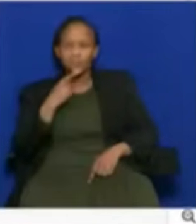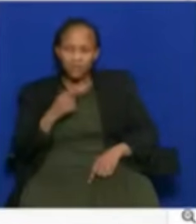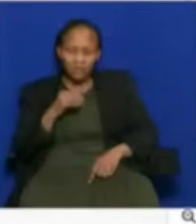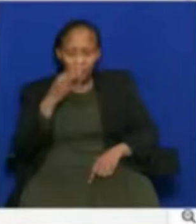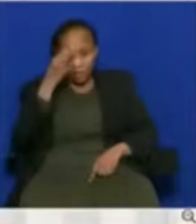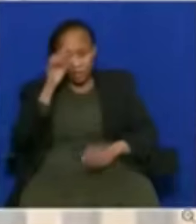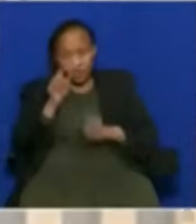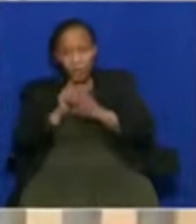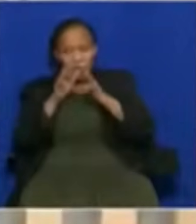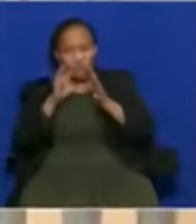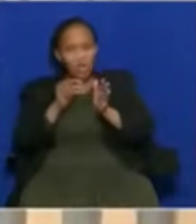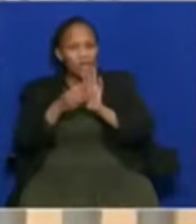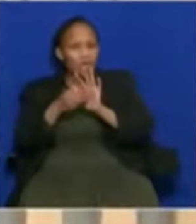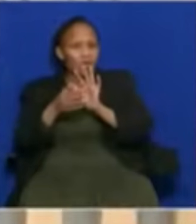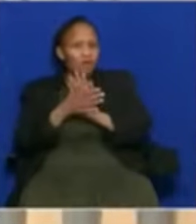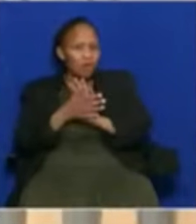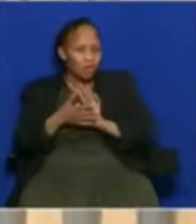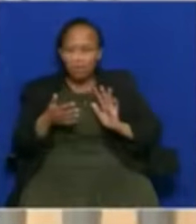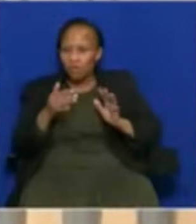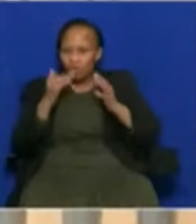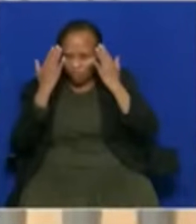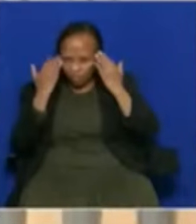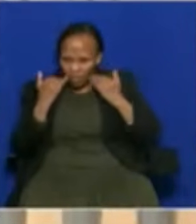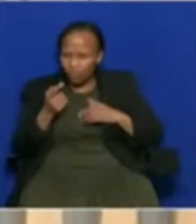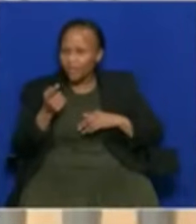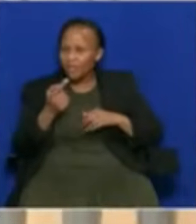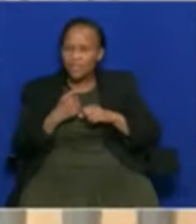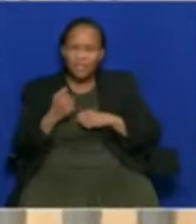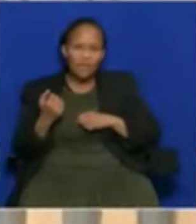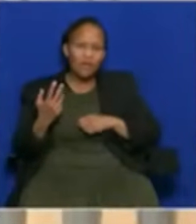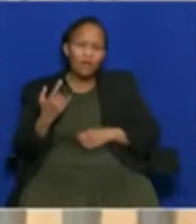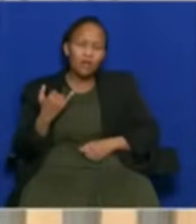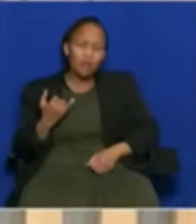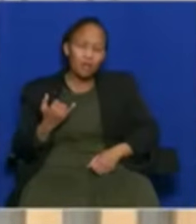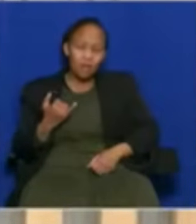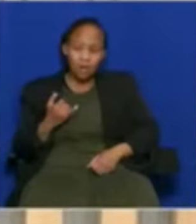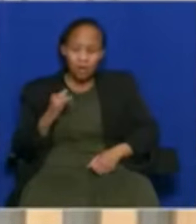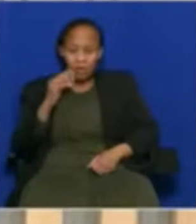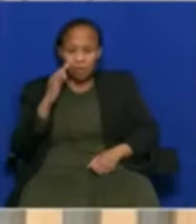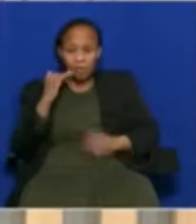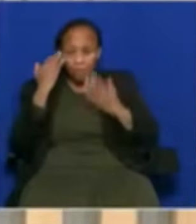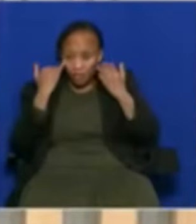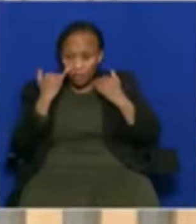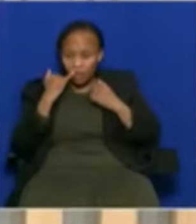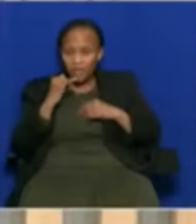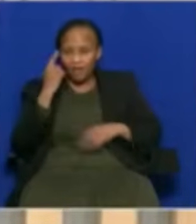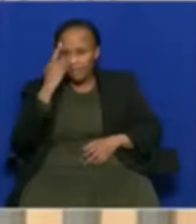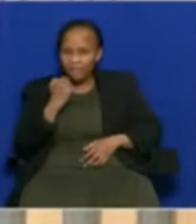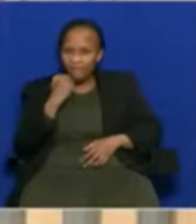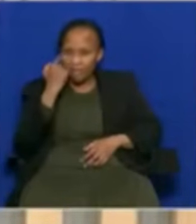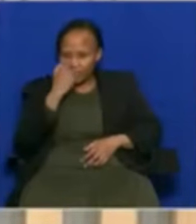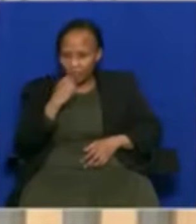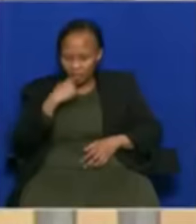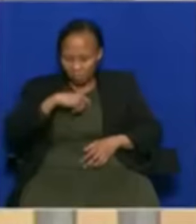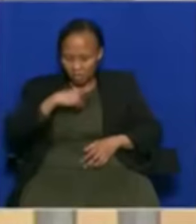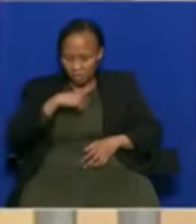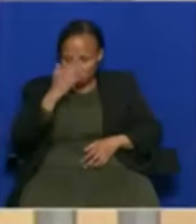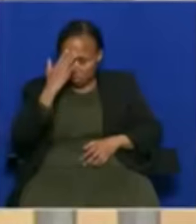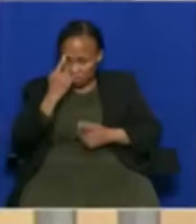court. Does the magistrate know you personally? Do you know the magistrate personally? I think it was